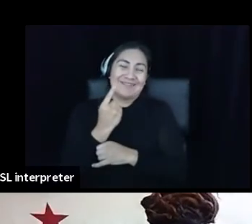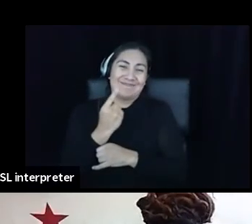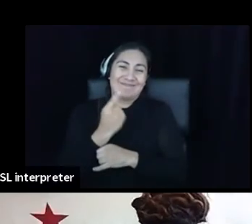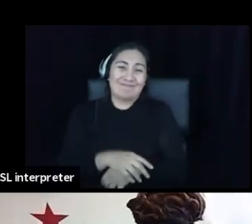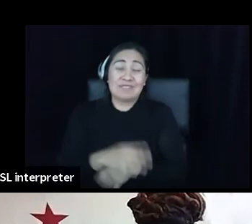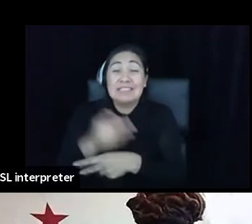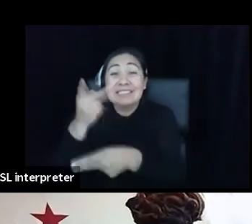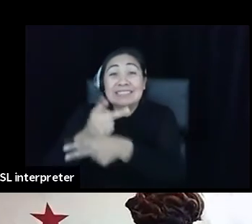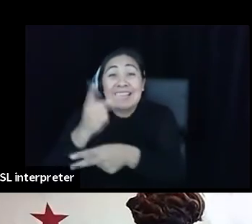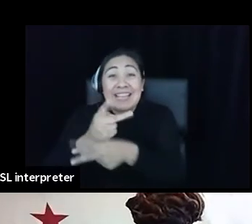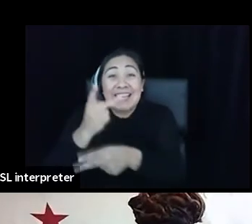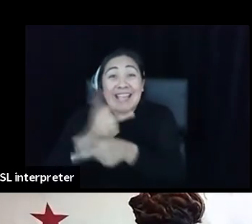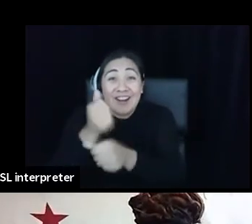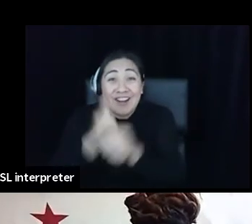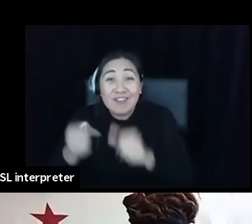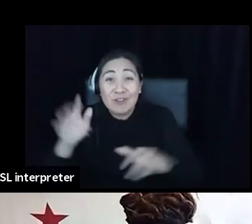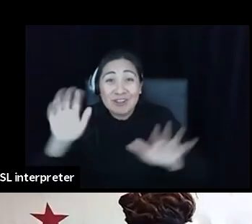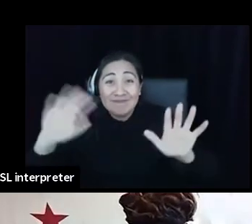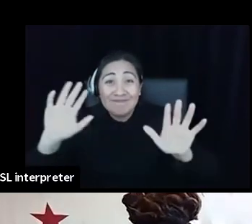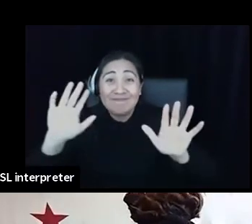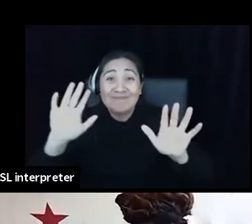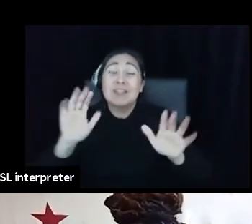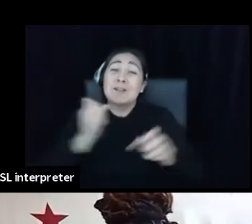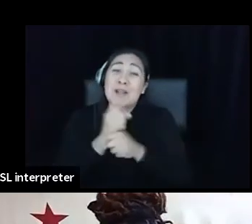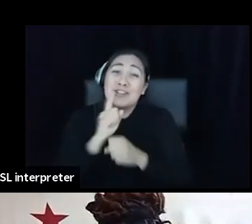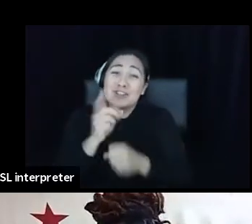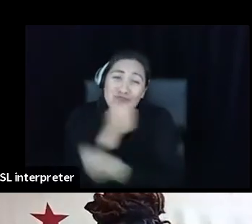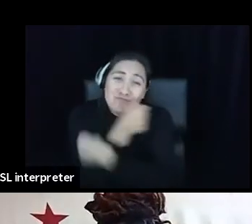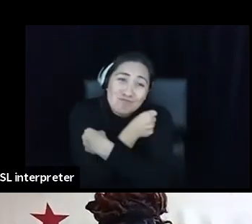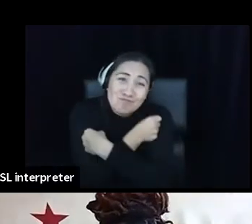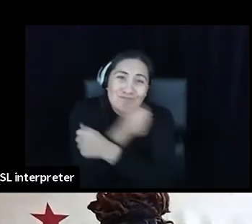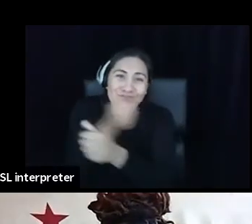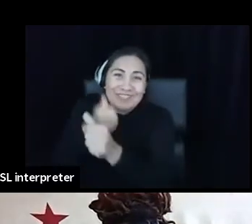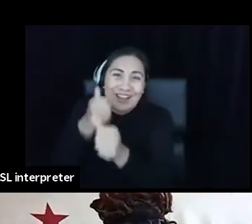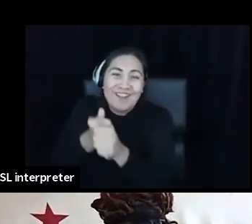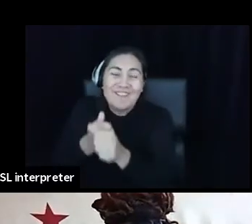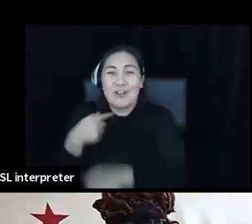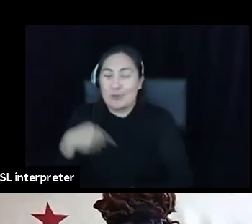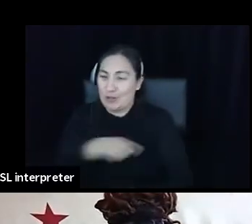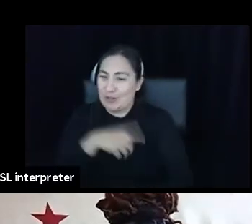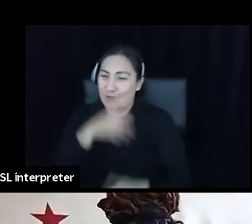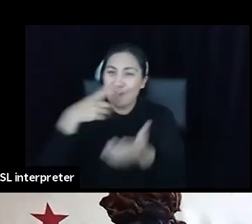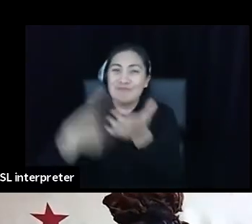Take care, everybody. Give yourself a big hug. And we'll talk